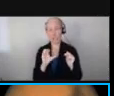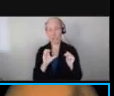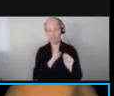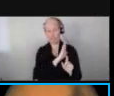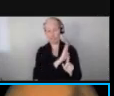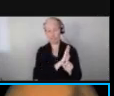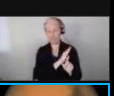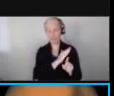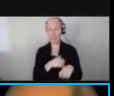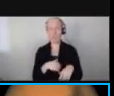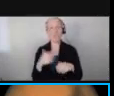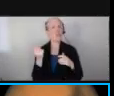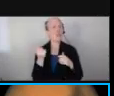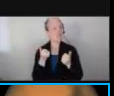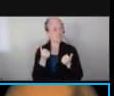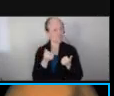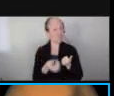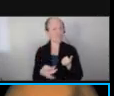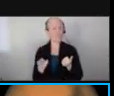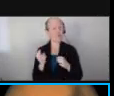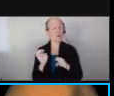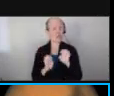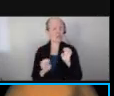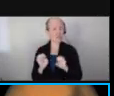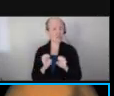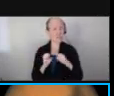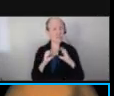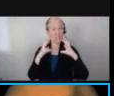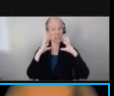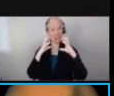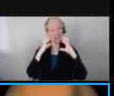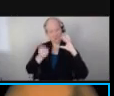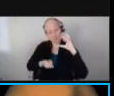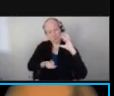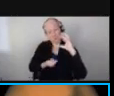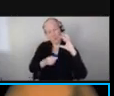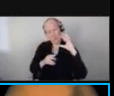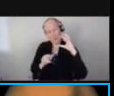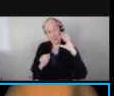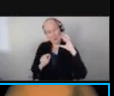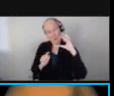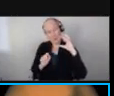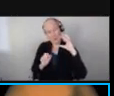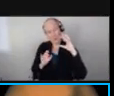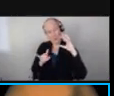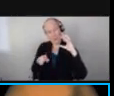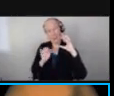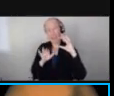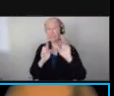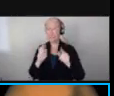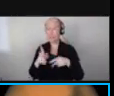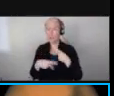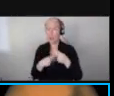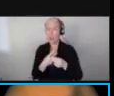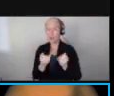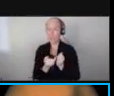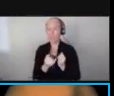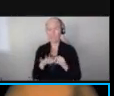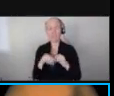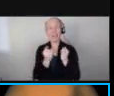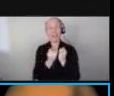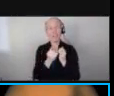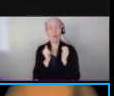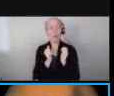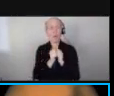fair number of experiments in Antarctica. That's a little different type of isolation. That's isolation in an extreme environment, so